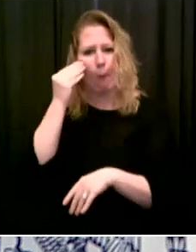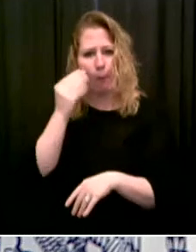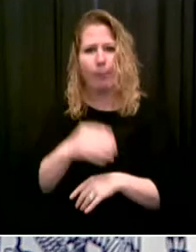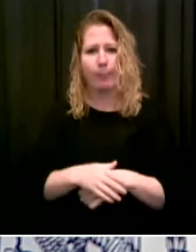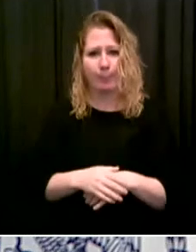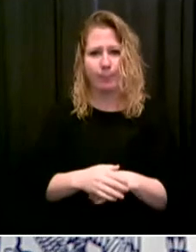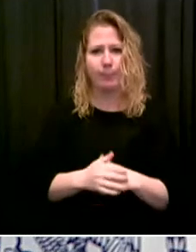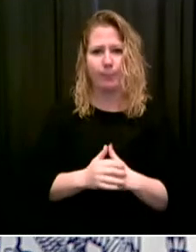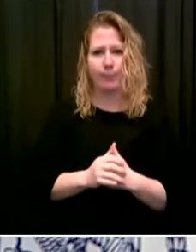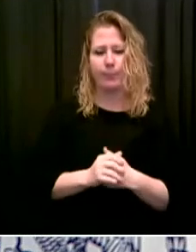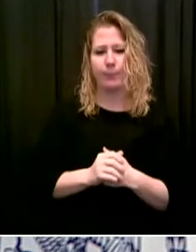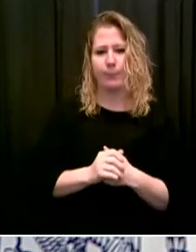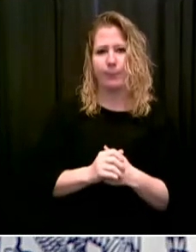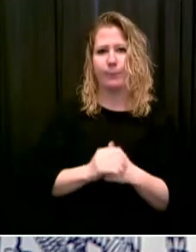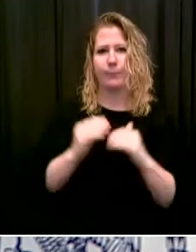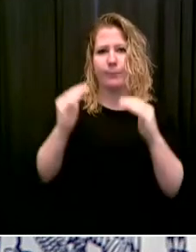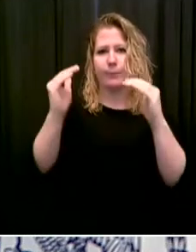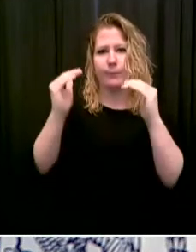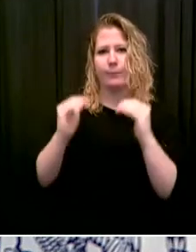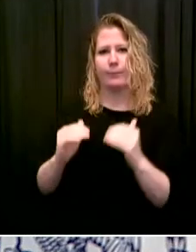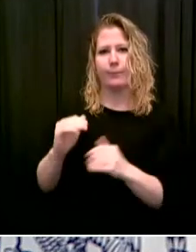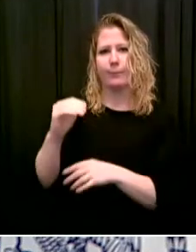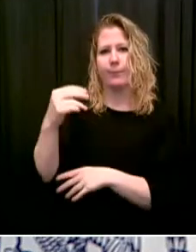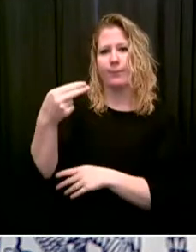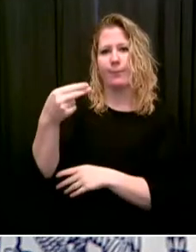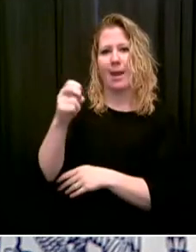Next is Henry from Bloomberg.